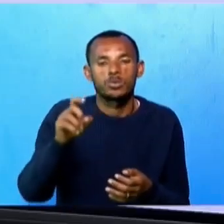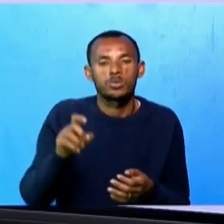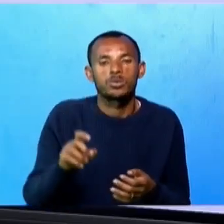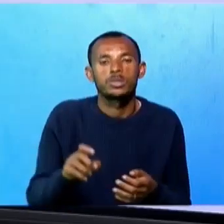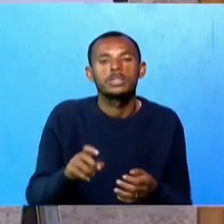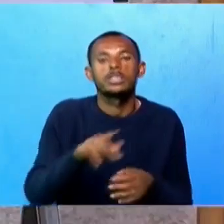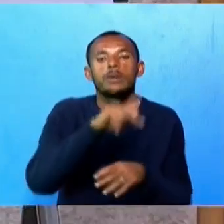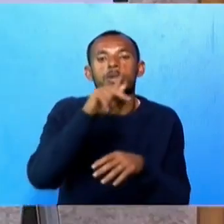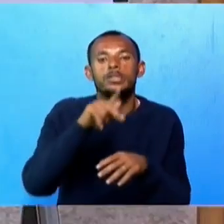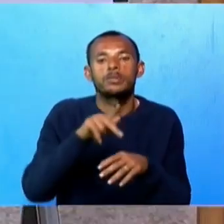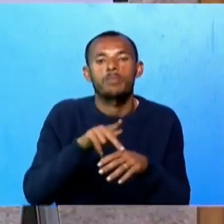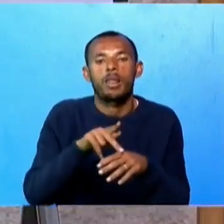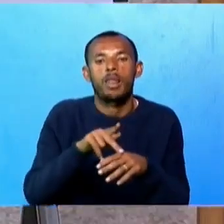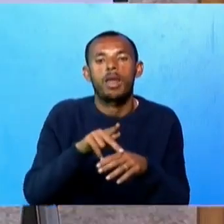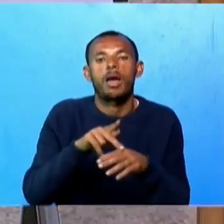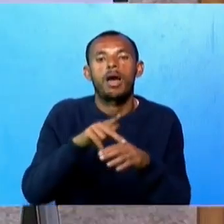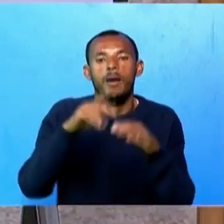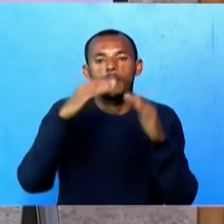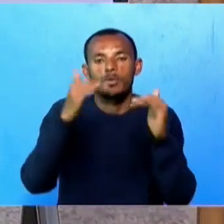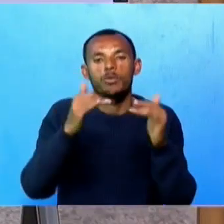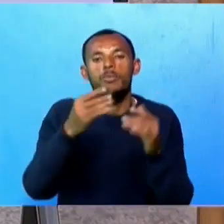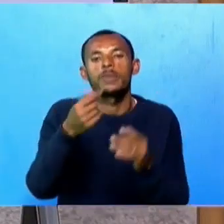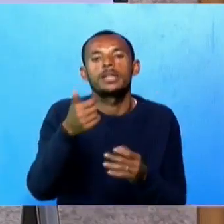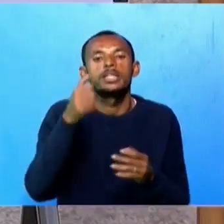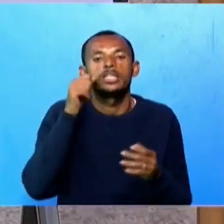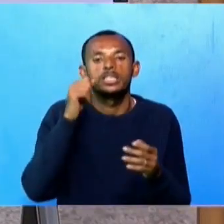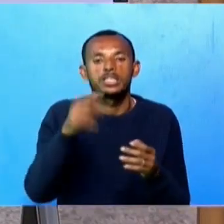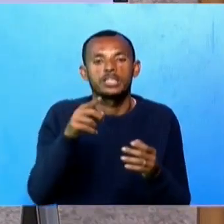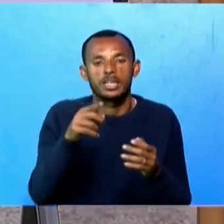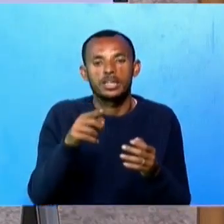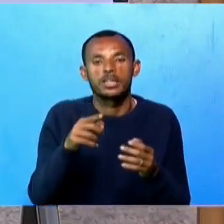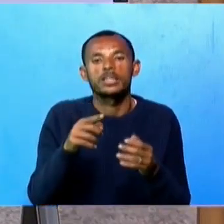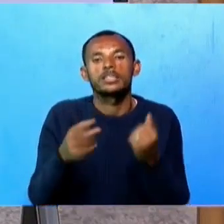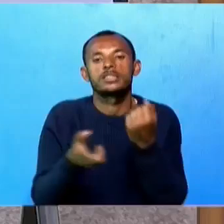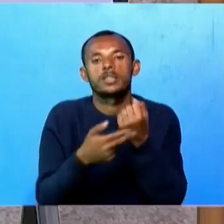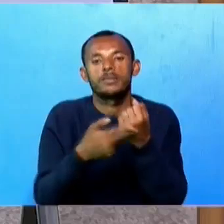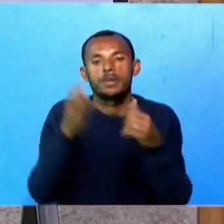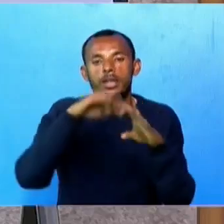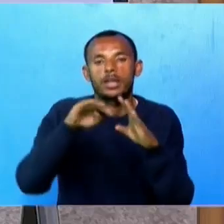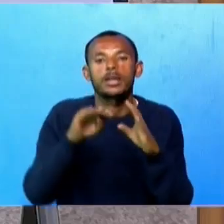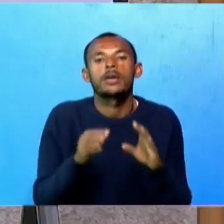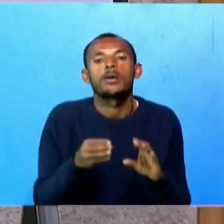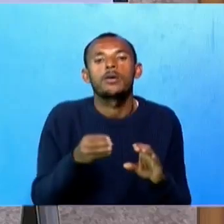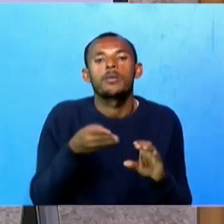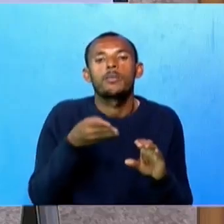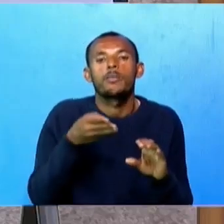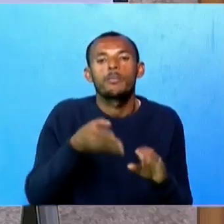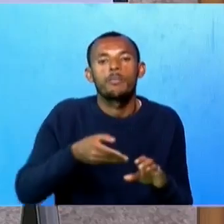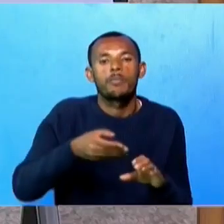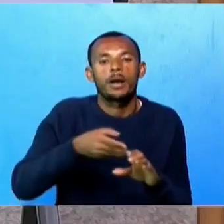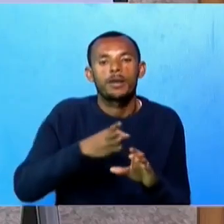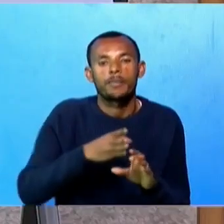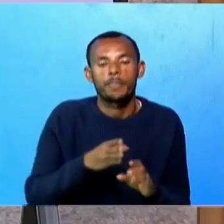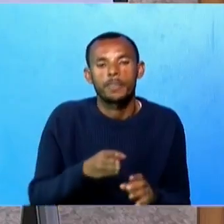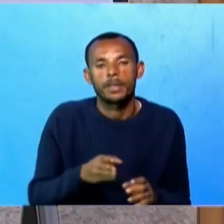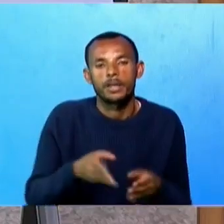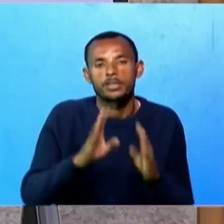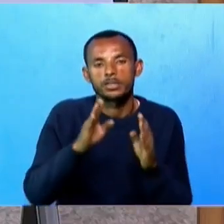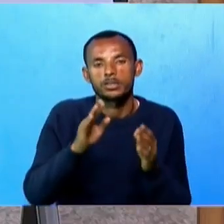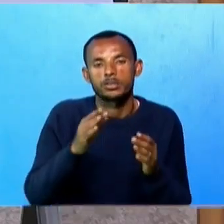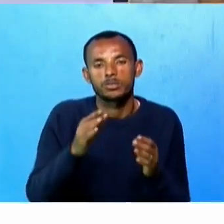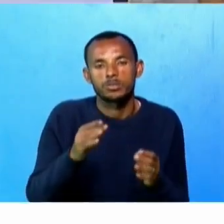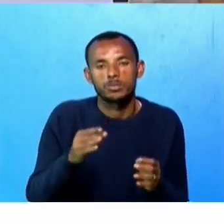the principal amount of money that she invested in a bank, right? So let us put the